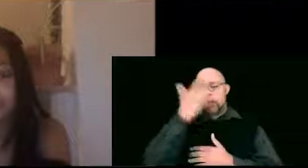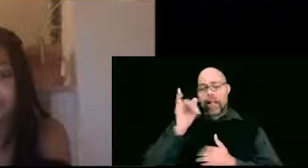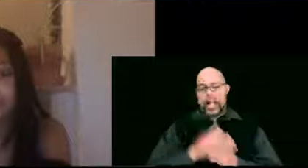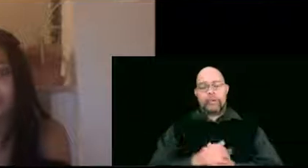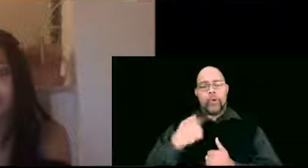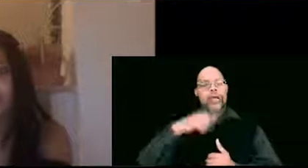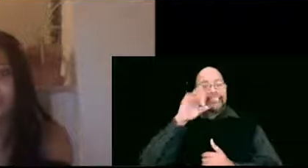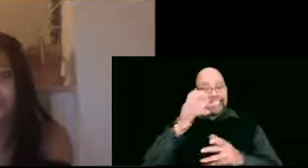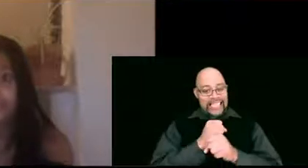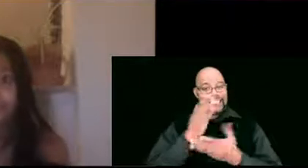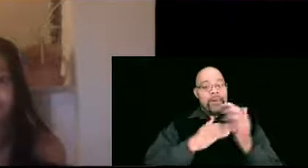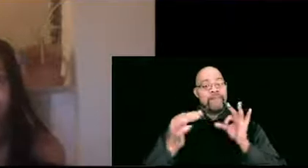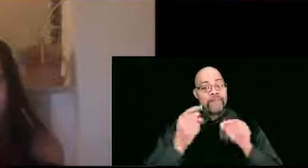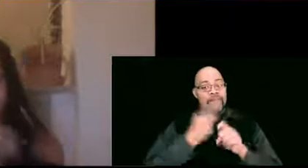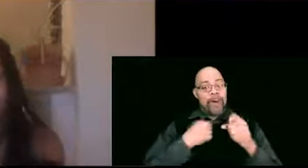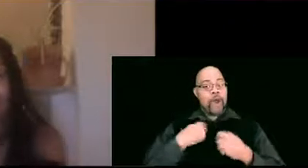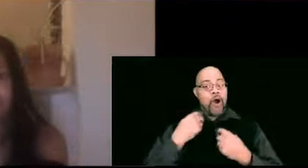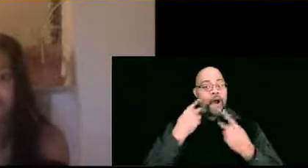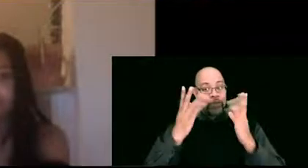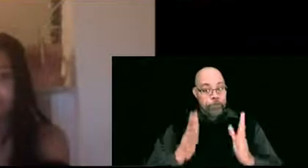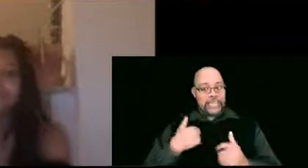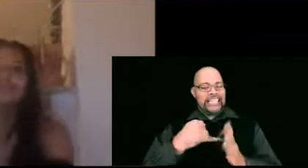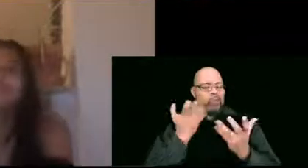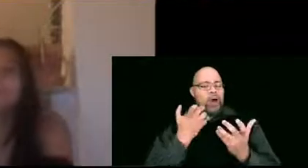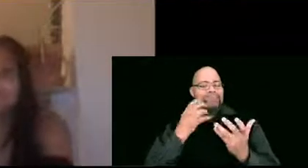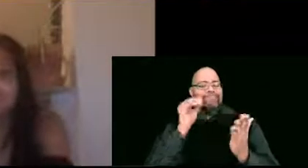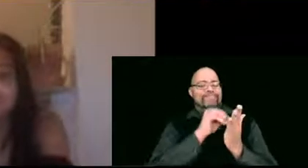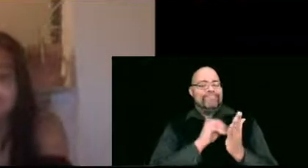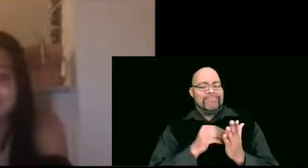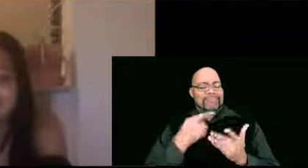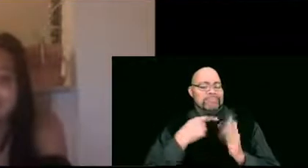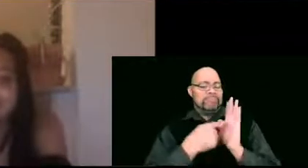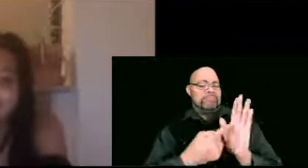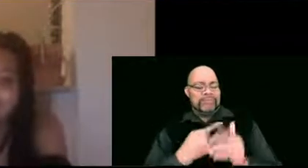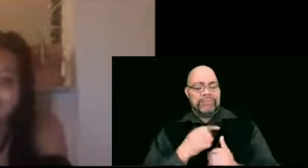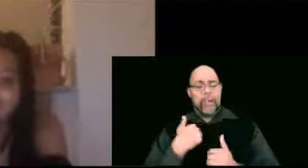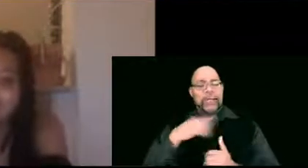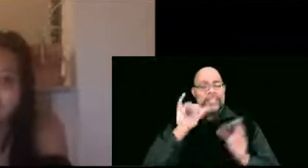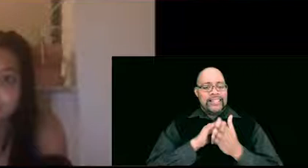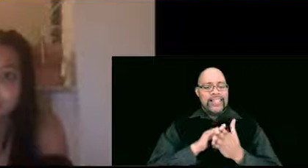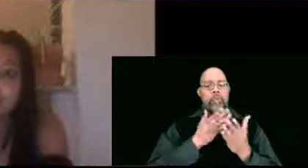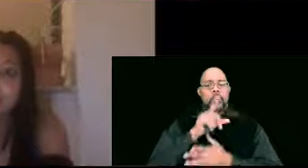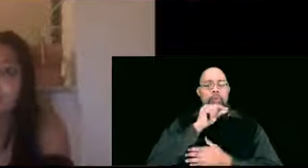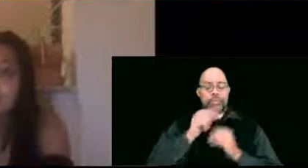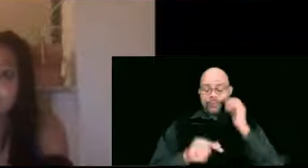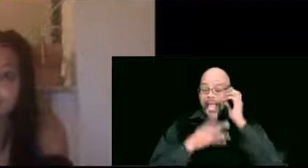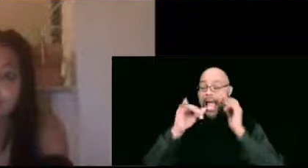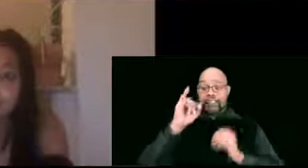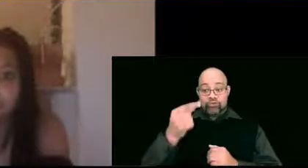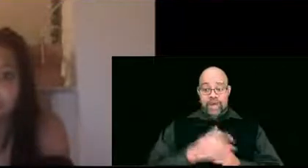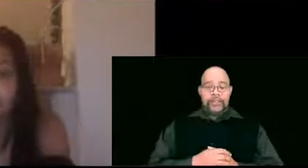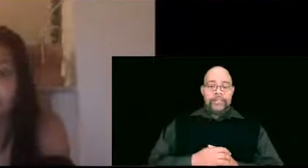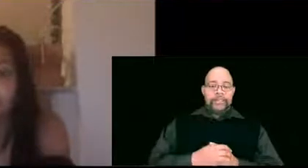videography, whatever that looks like. And we did get some feedbacks from our viewers that I just want to quickly highlight. And we did this via Twitter